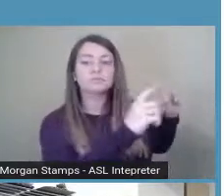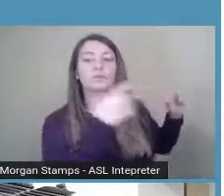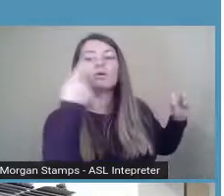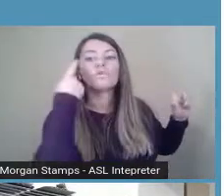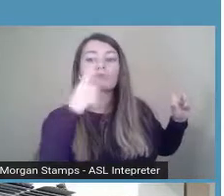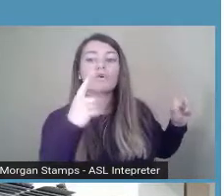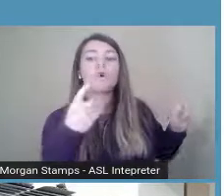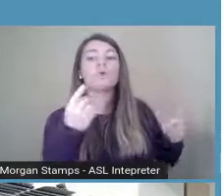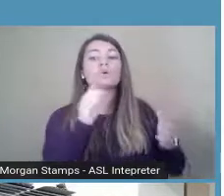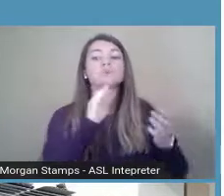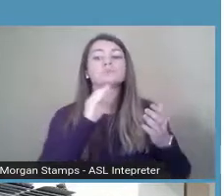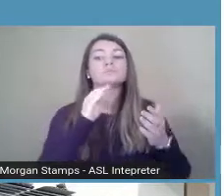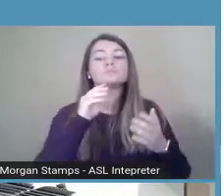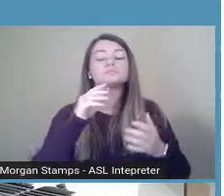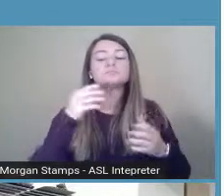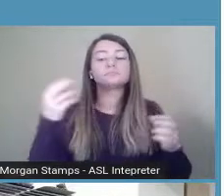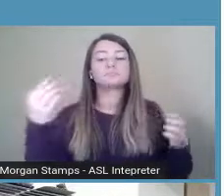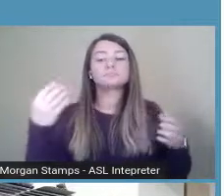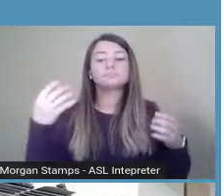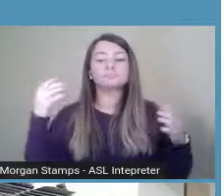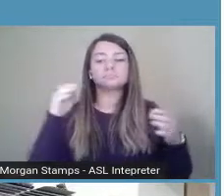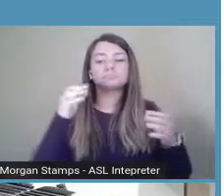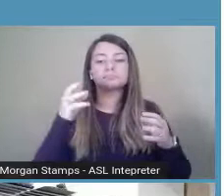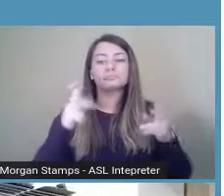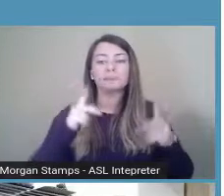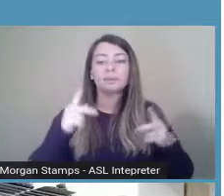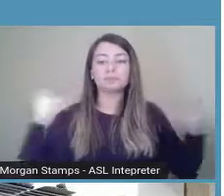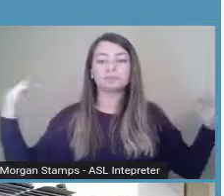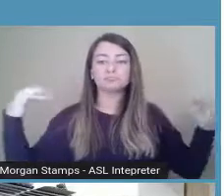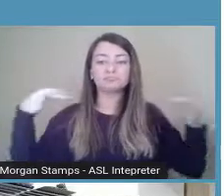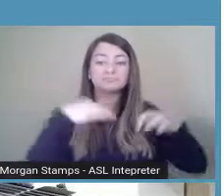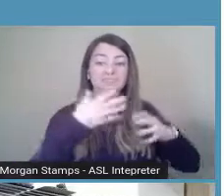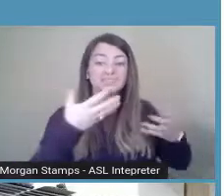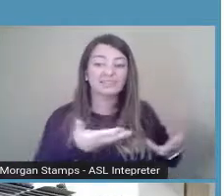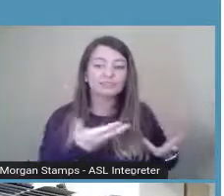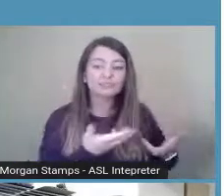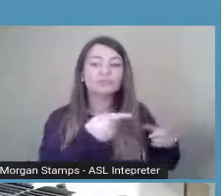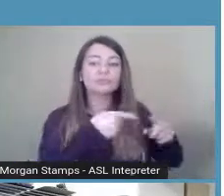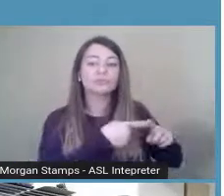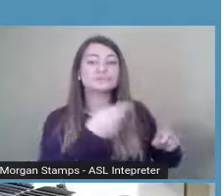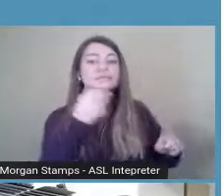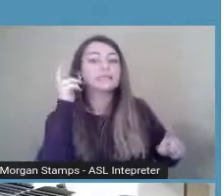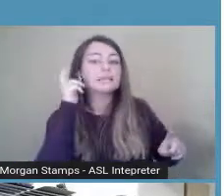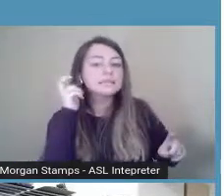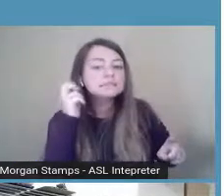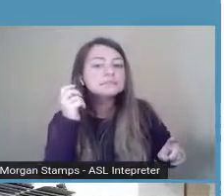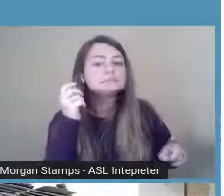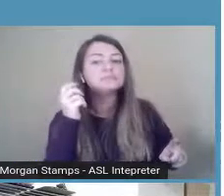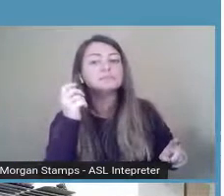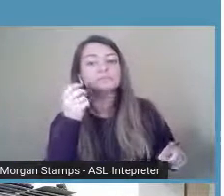set our sights on safe ways to transition the program wholly in-house.